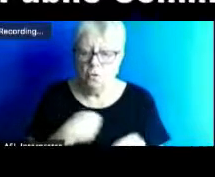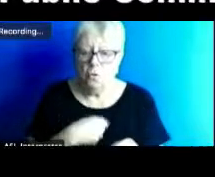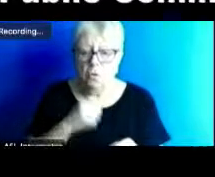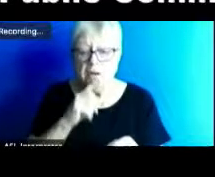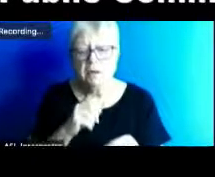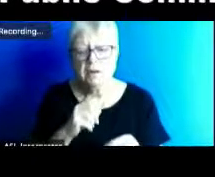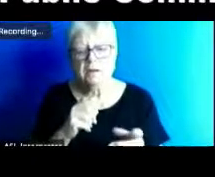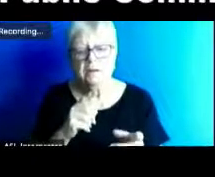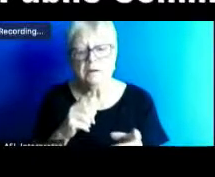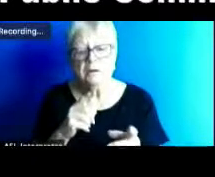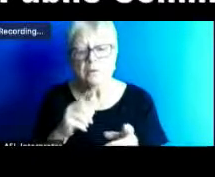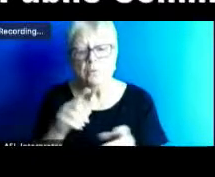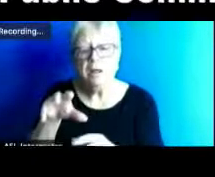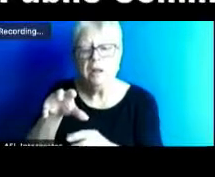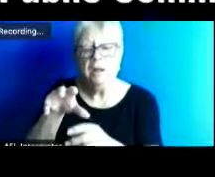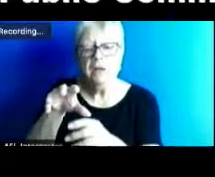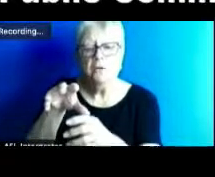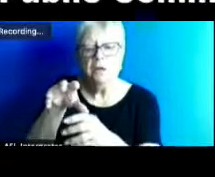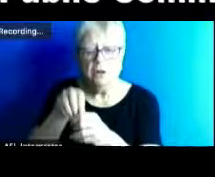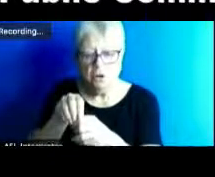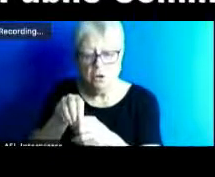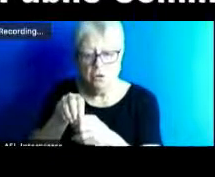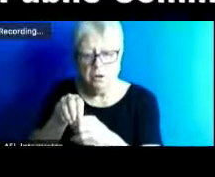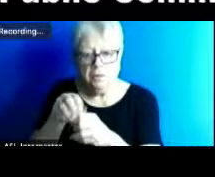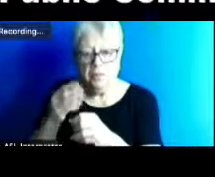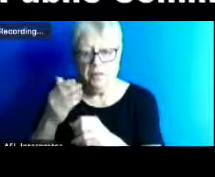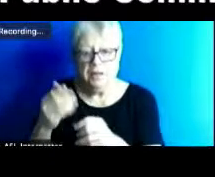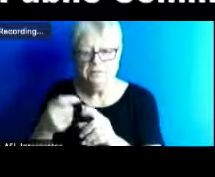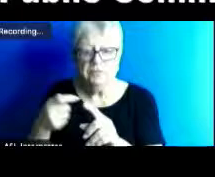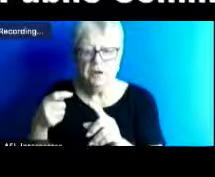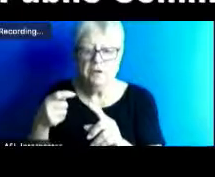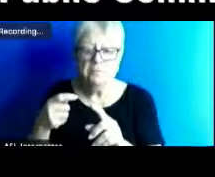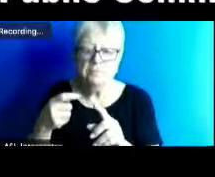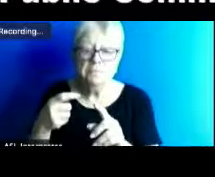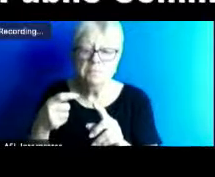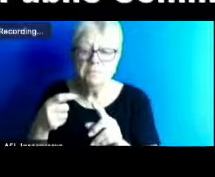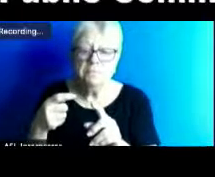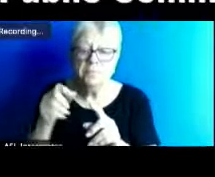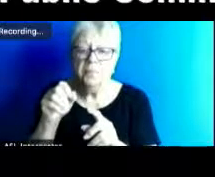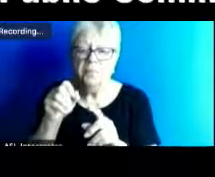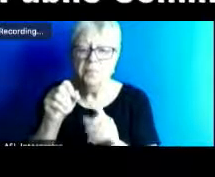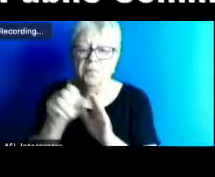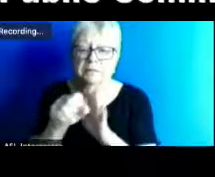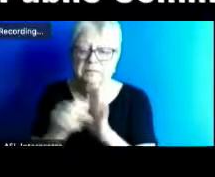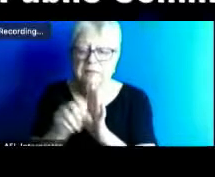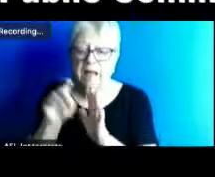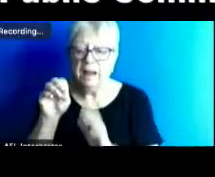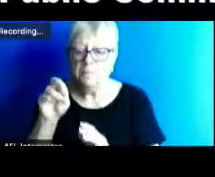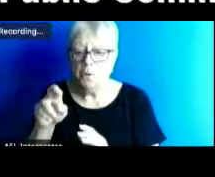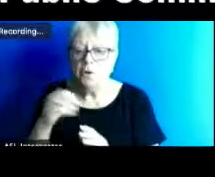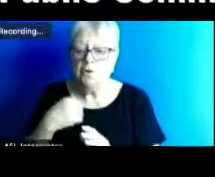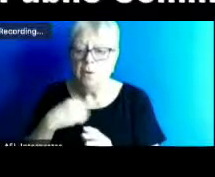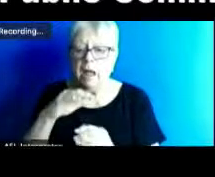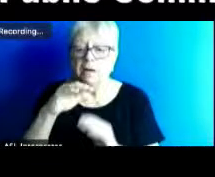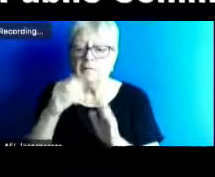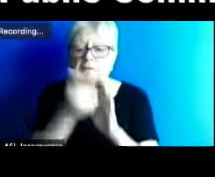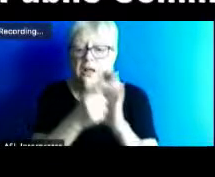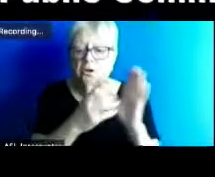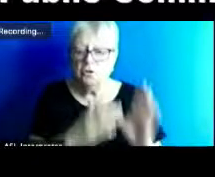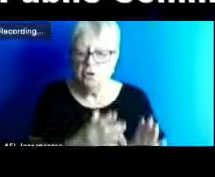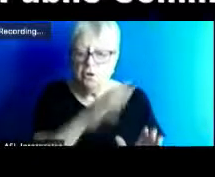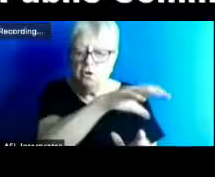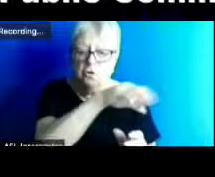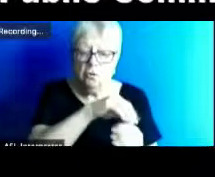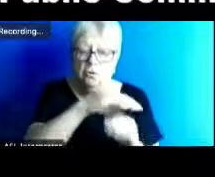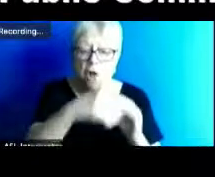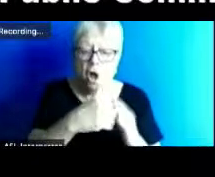that requires the attorney to provide all papers, all documents at the end